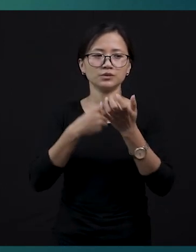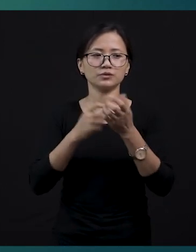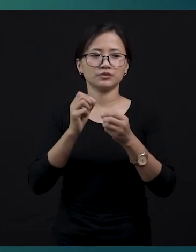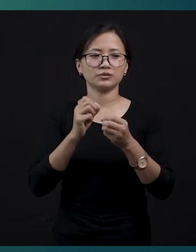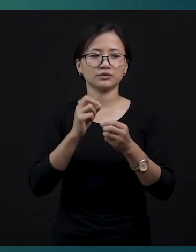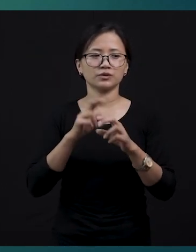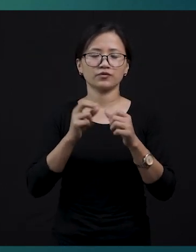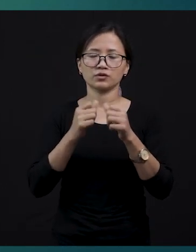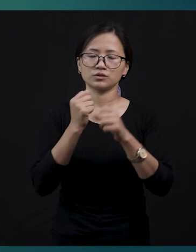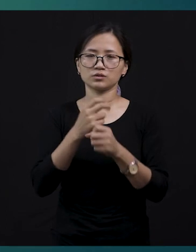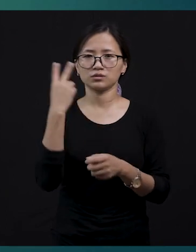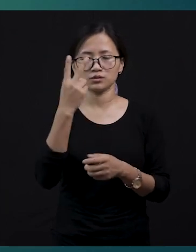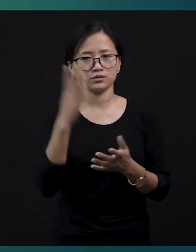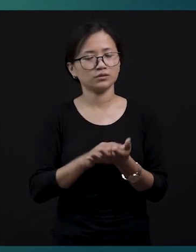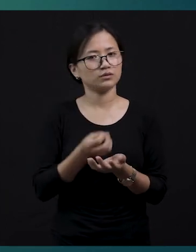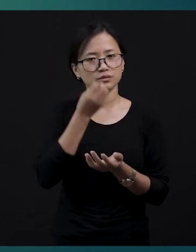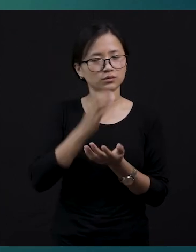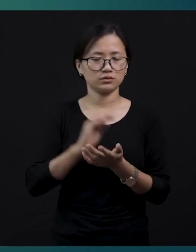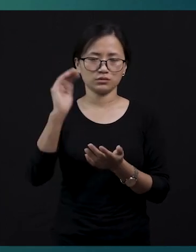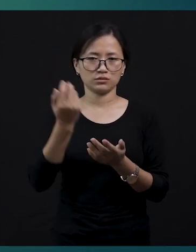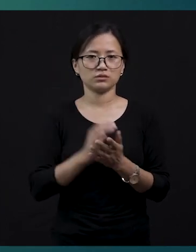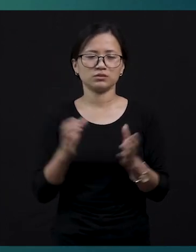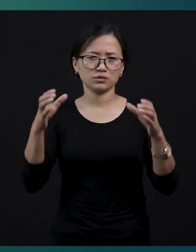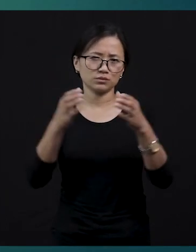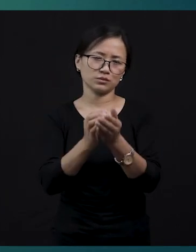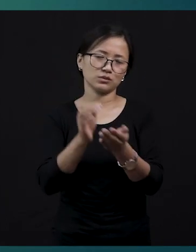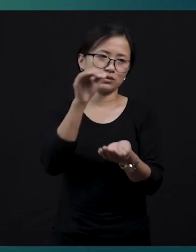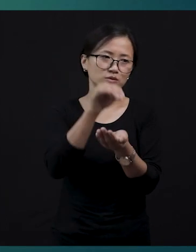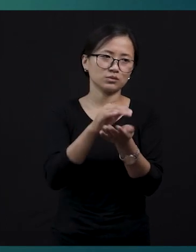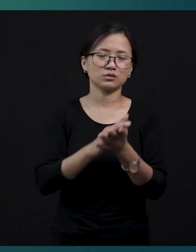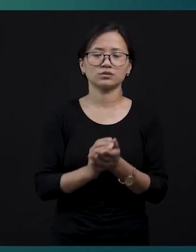for food, isn't it? And they would also try to find some other small creatures.